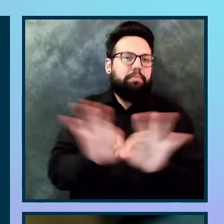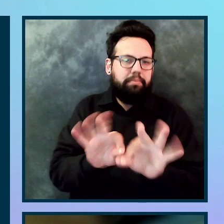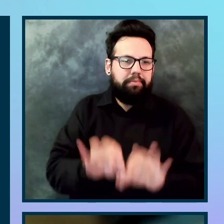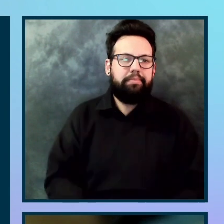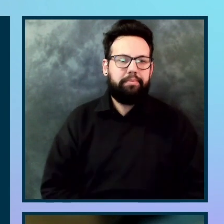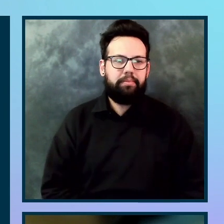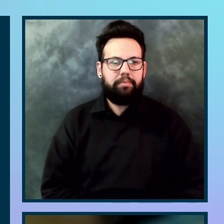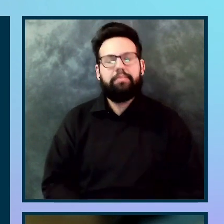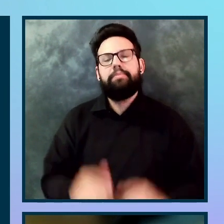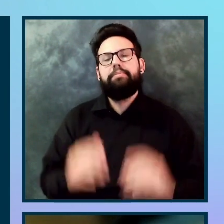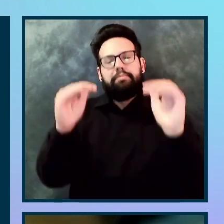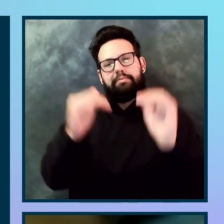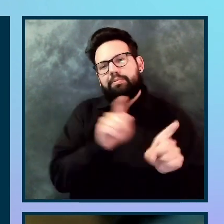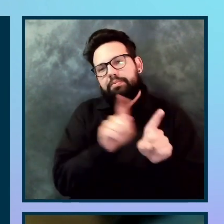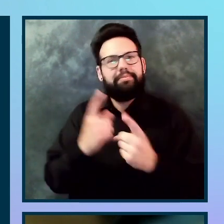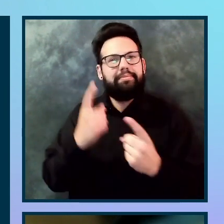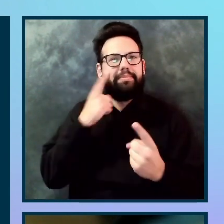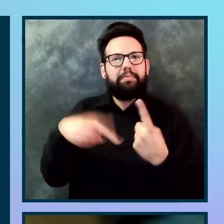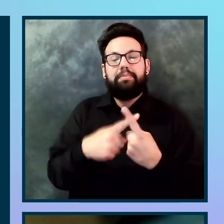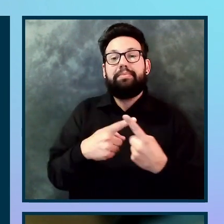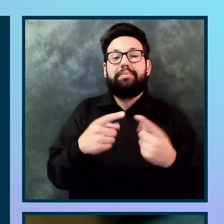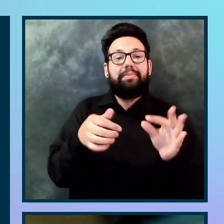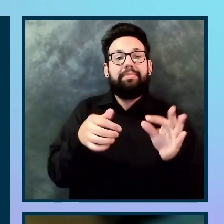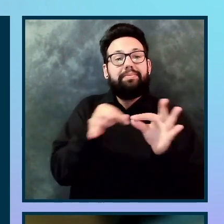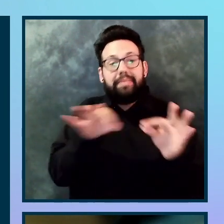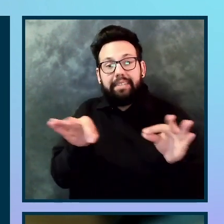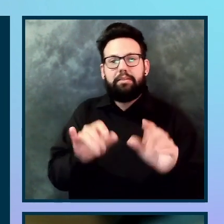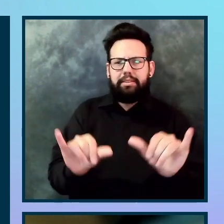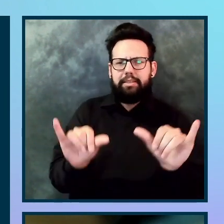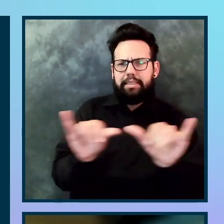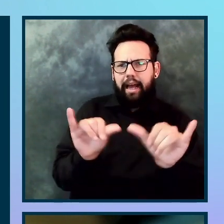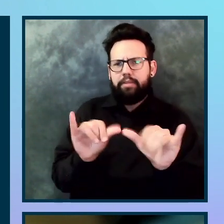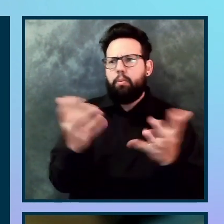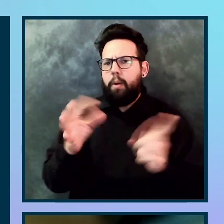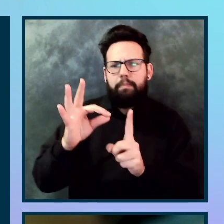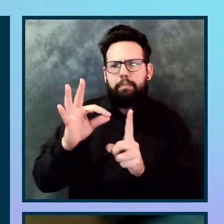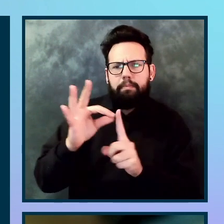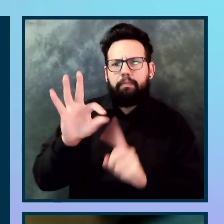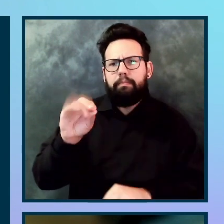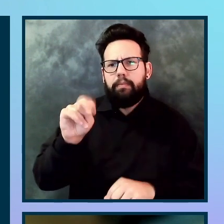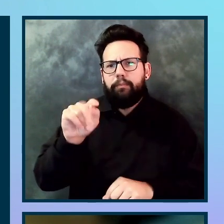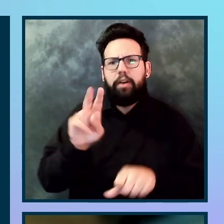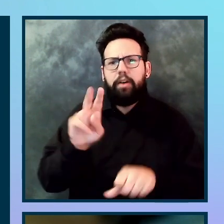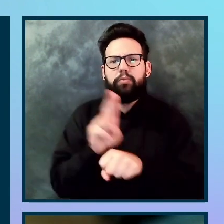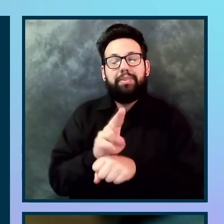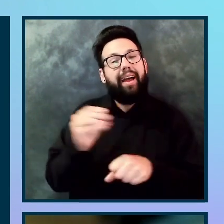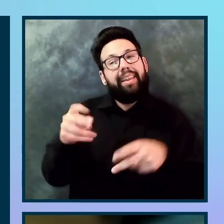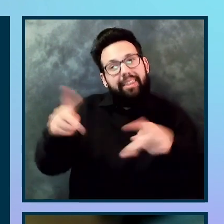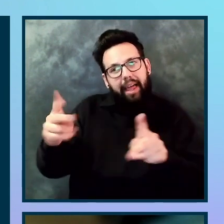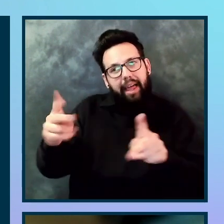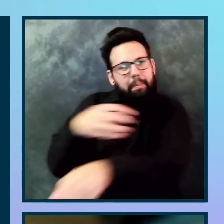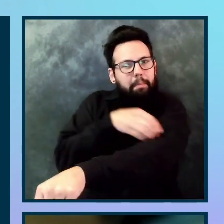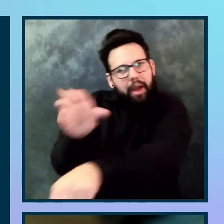we also want to think about things like text size and typography and allowing the users to change this. So inside of this, we